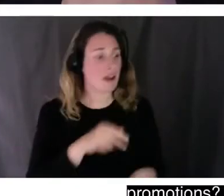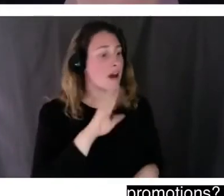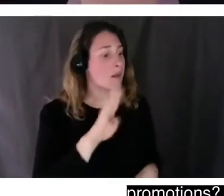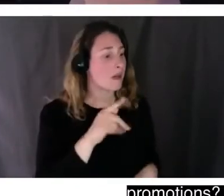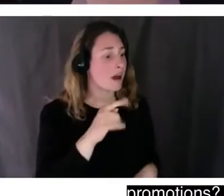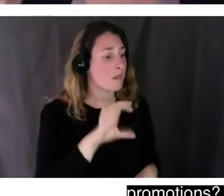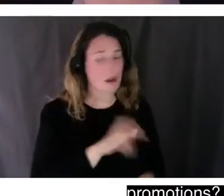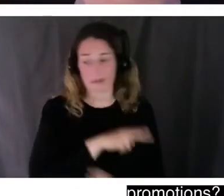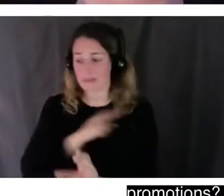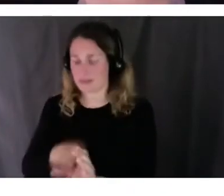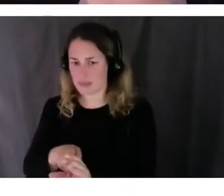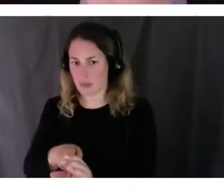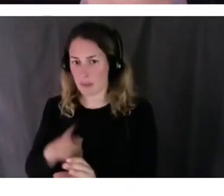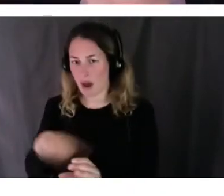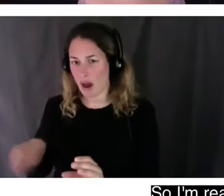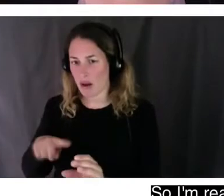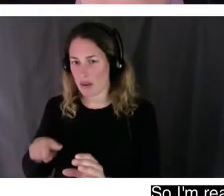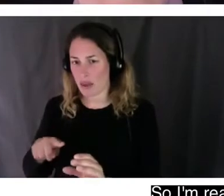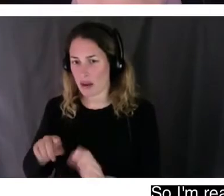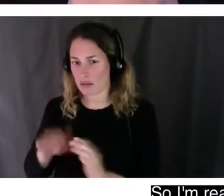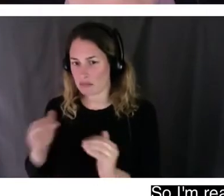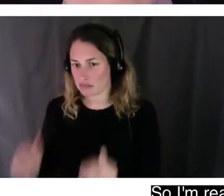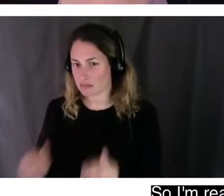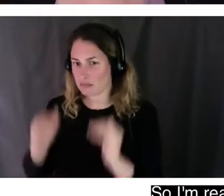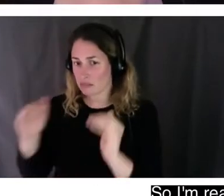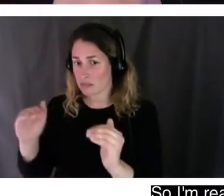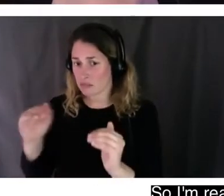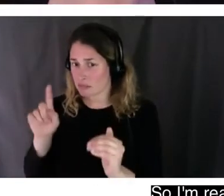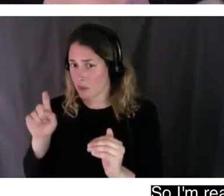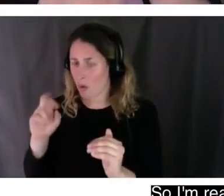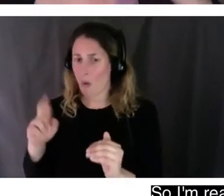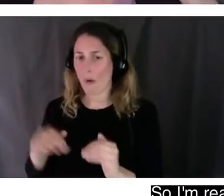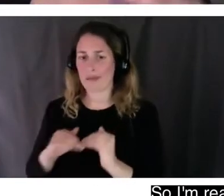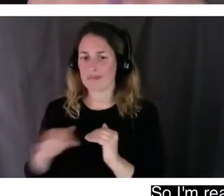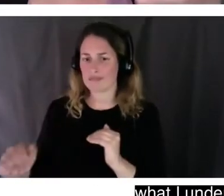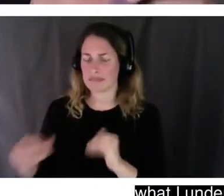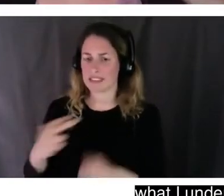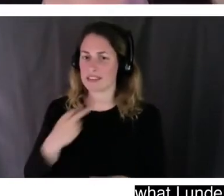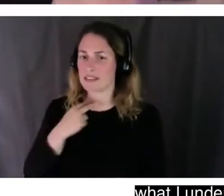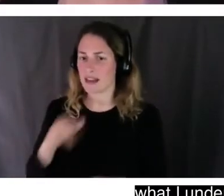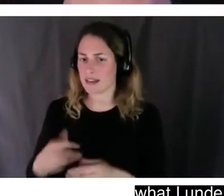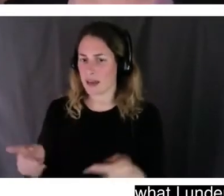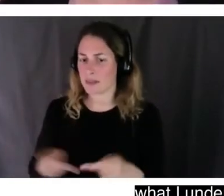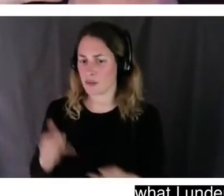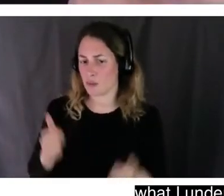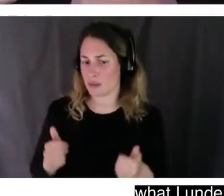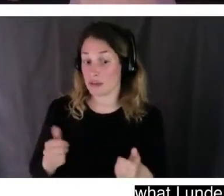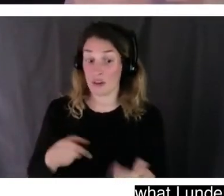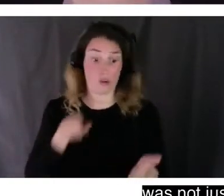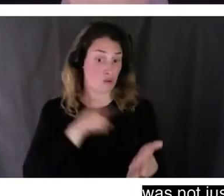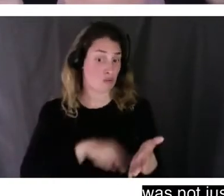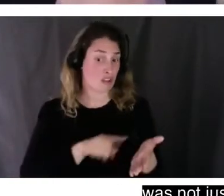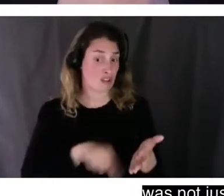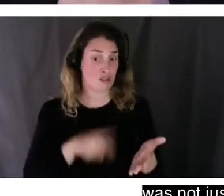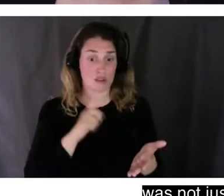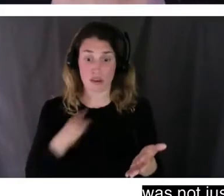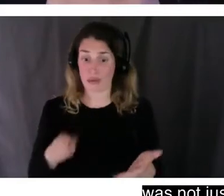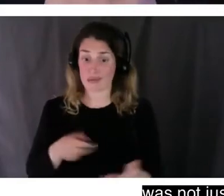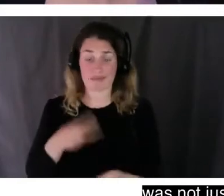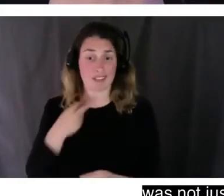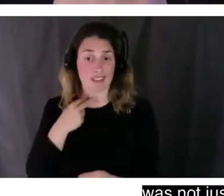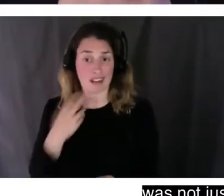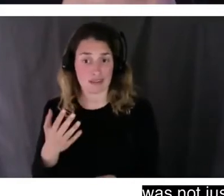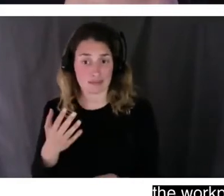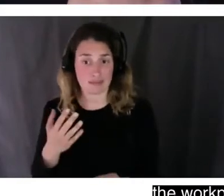promotions? And the studies show they're not. So I'm really interested, because part of what I understood through the directives also is not just to talk